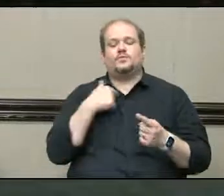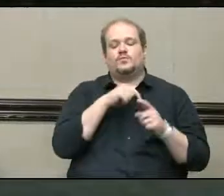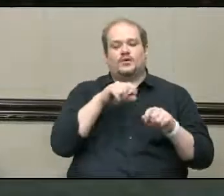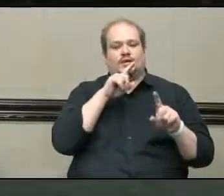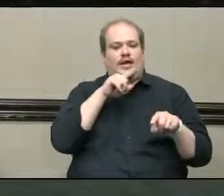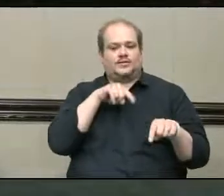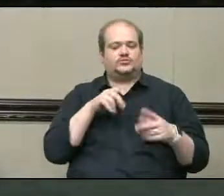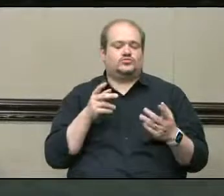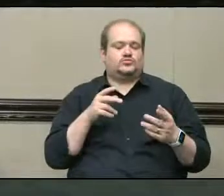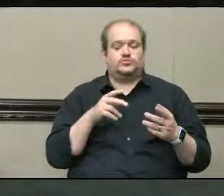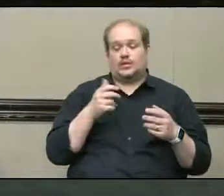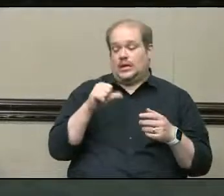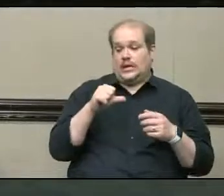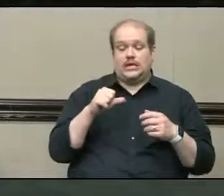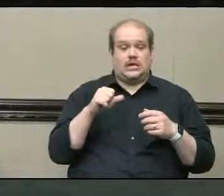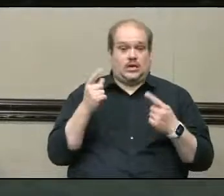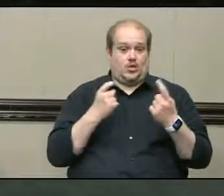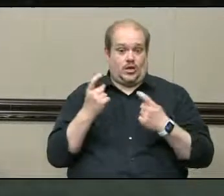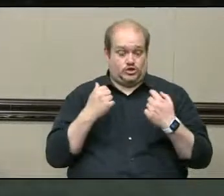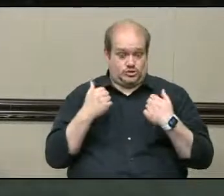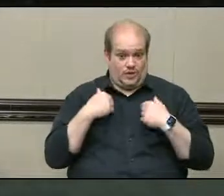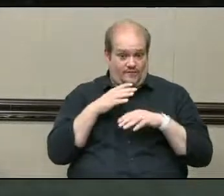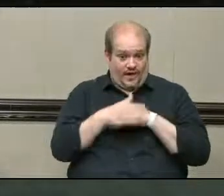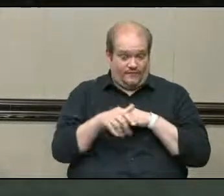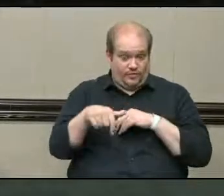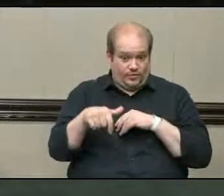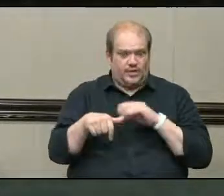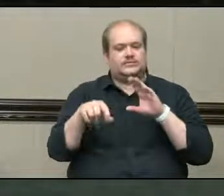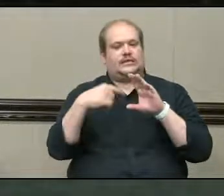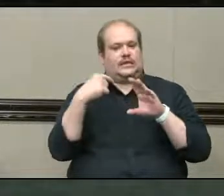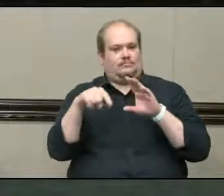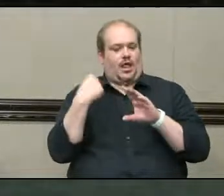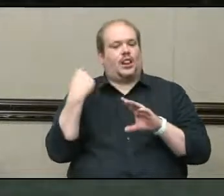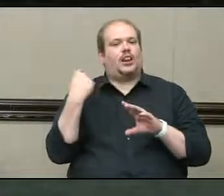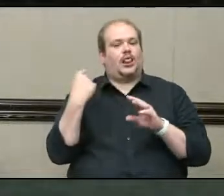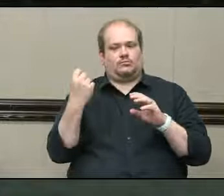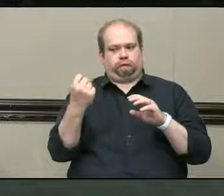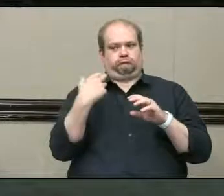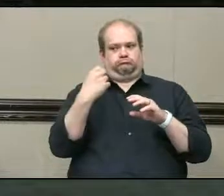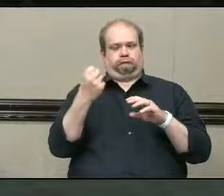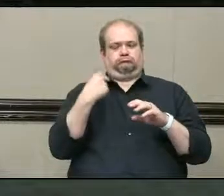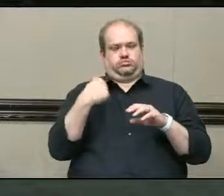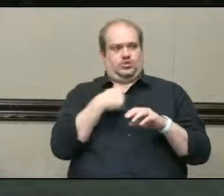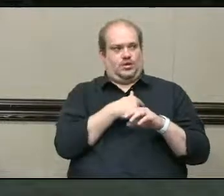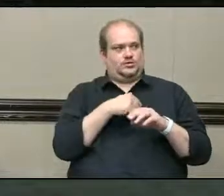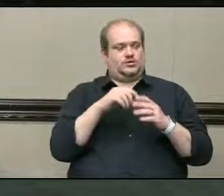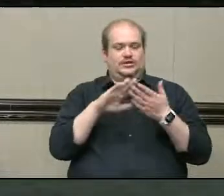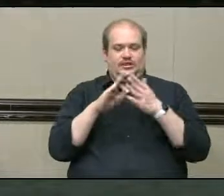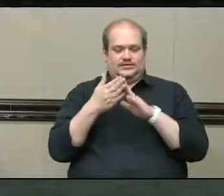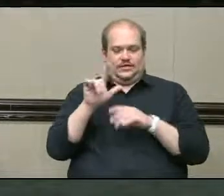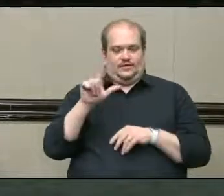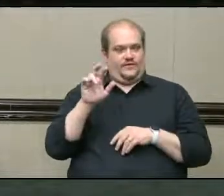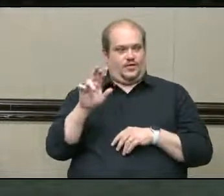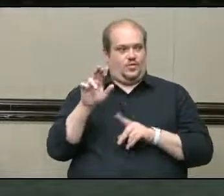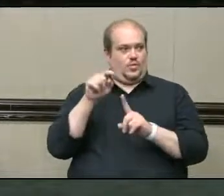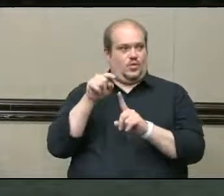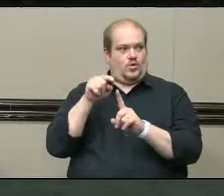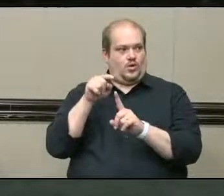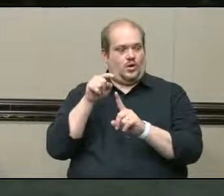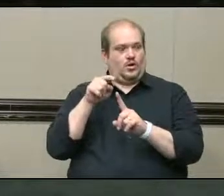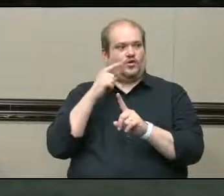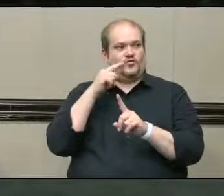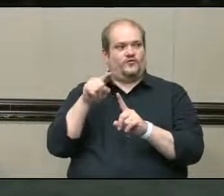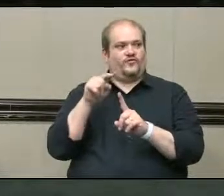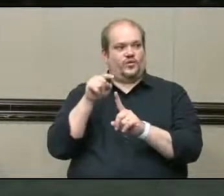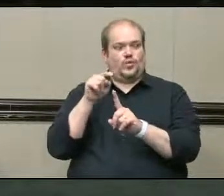can answer them. And any questions that you have even after this, if you'll send them in to us, to the City of Little Rock,